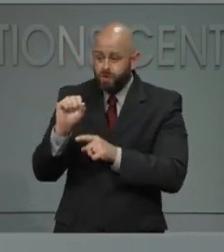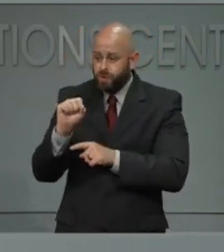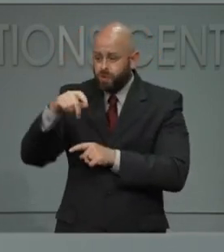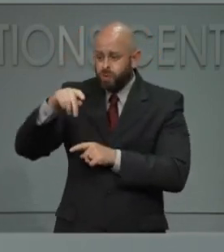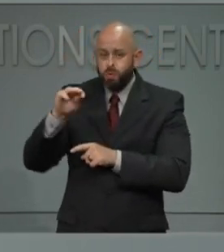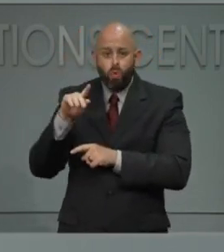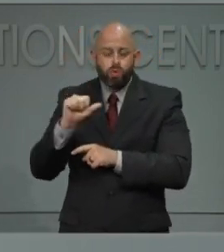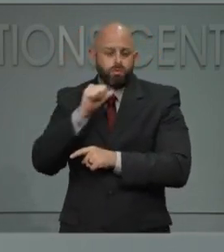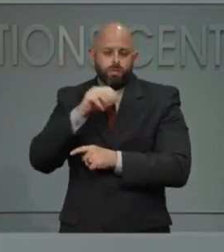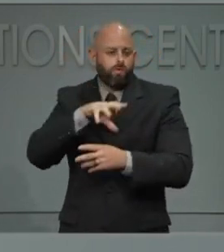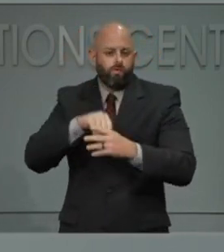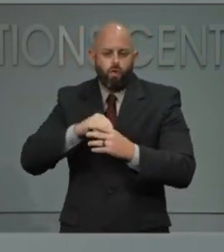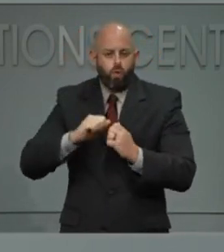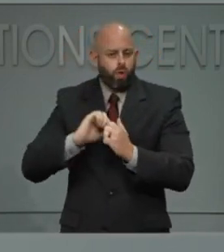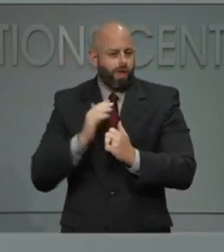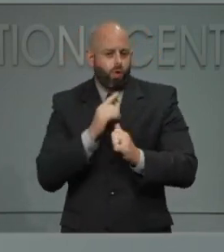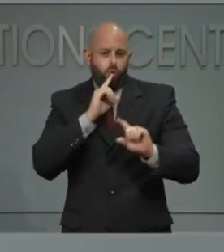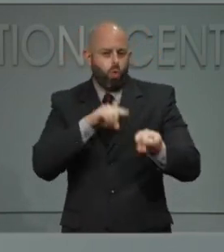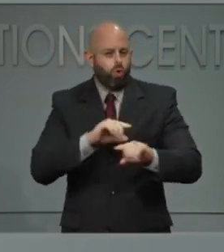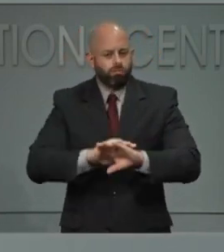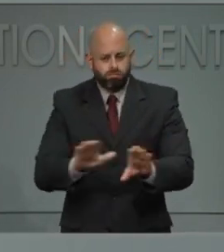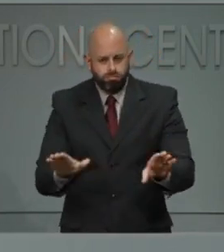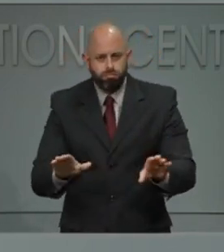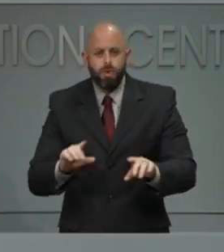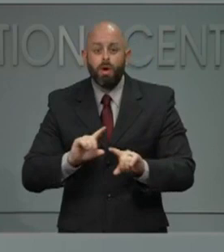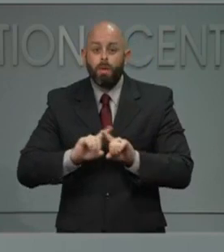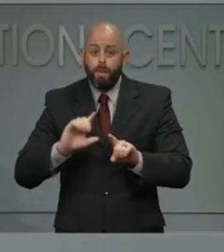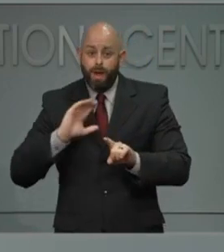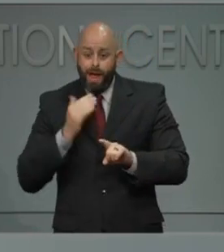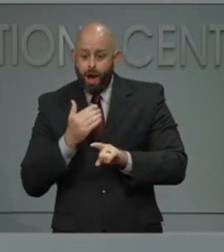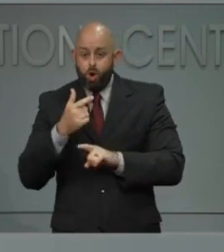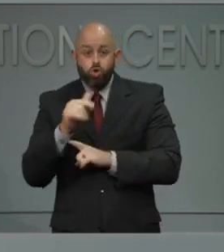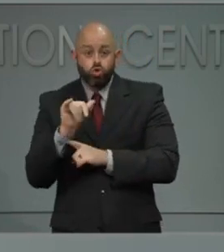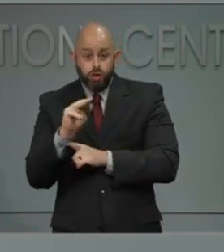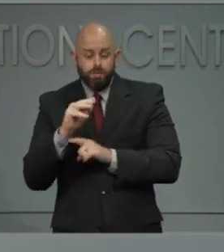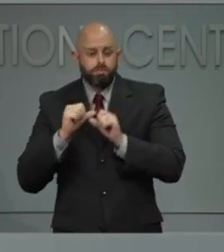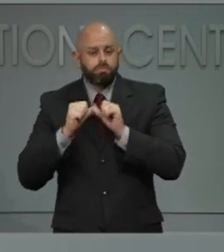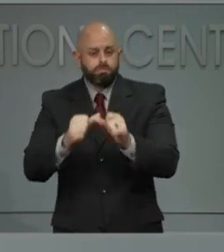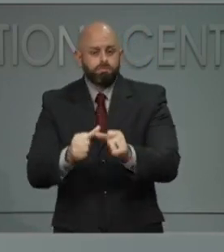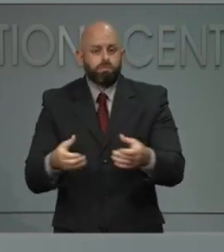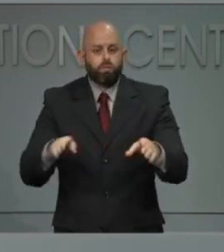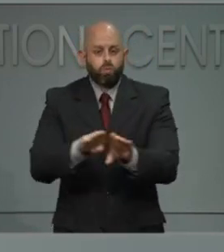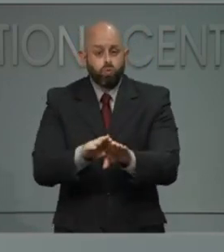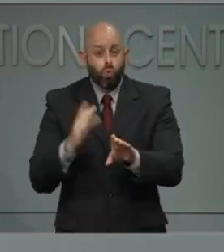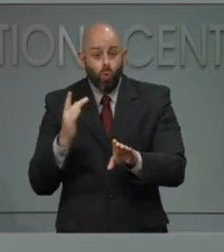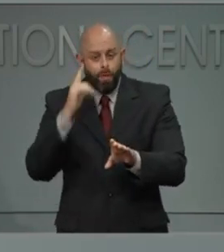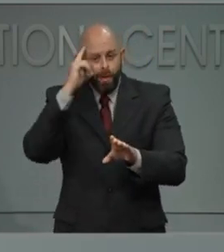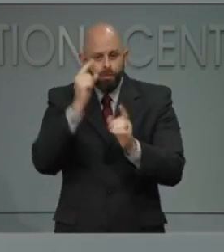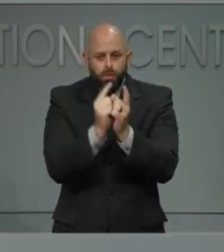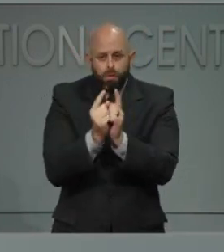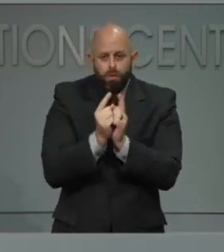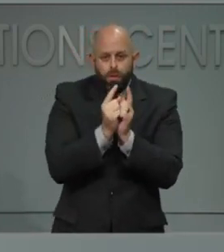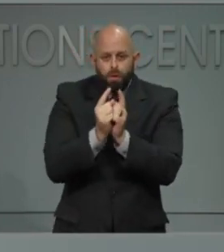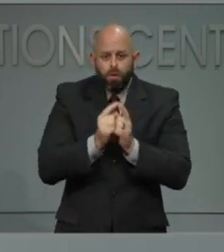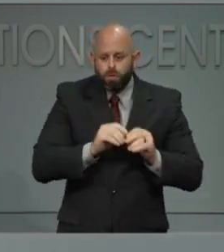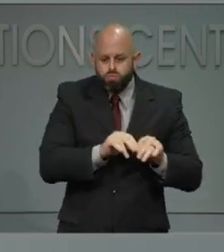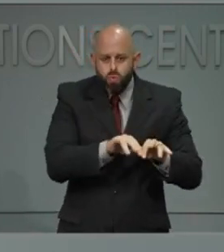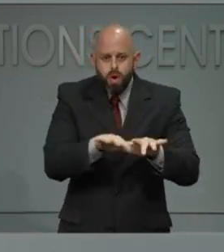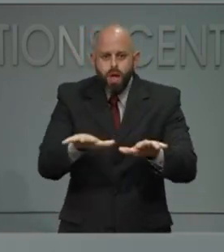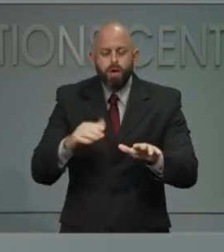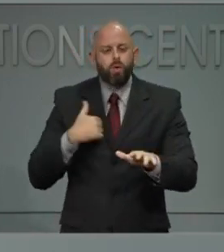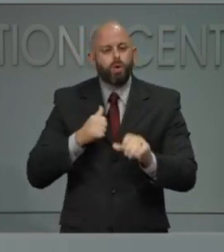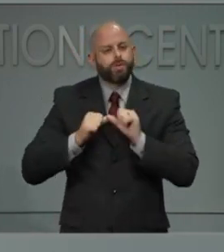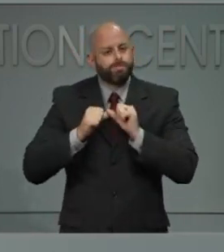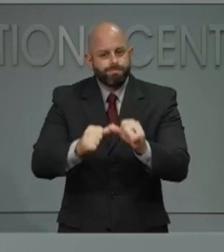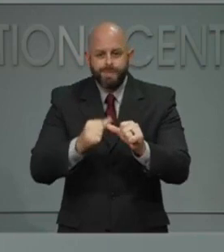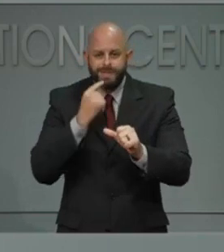terms of moving forward, but it is exactly why our gyms continue to be closed here in North Carolina. We continue not to recommend contact sports